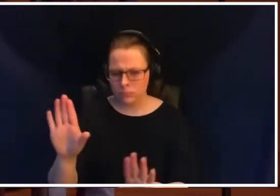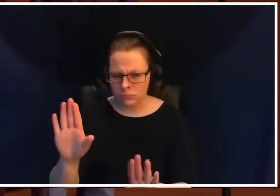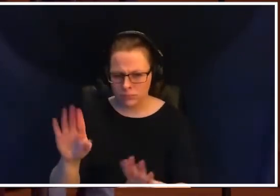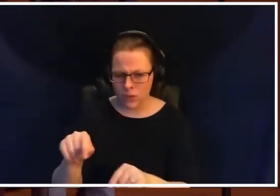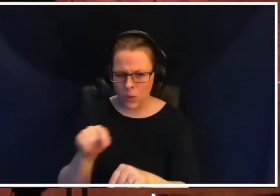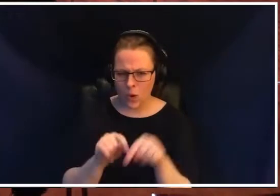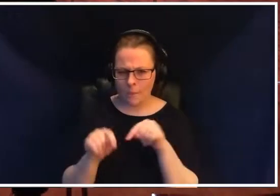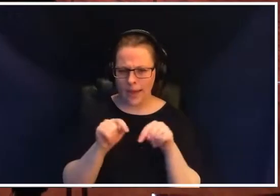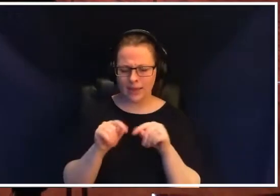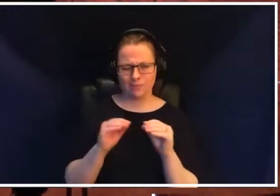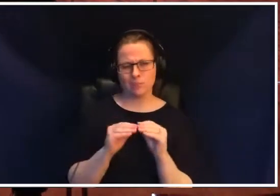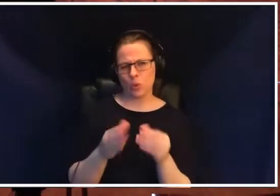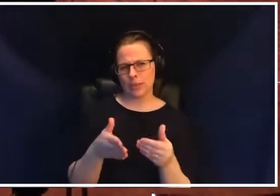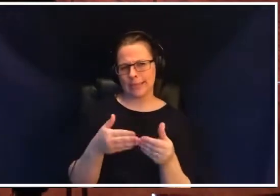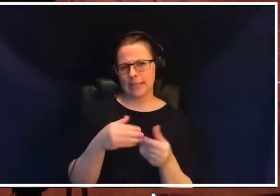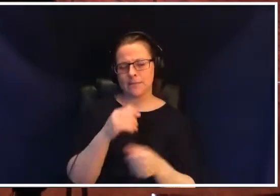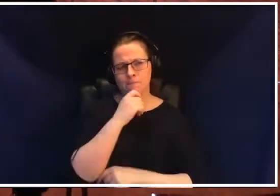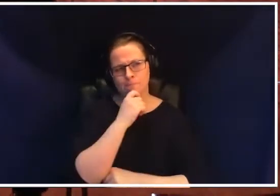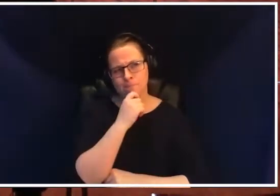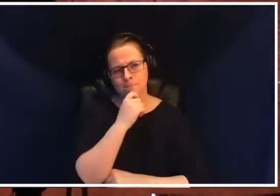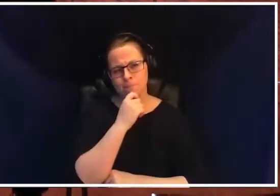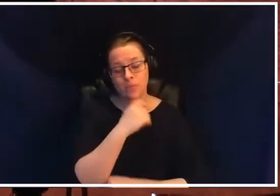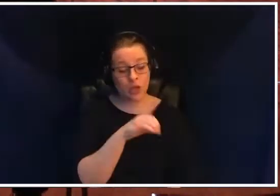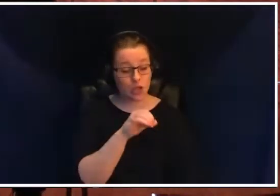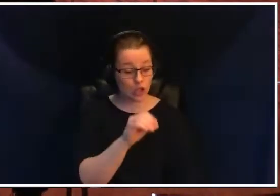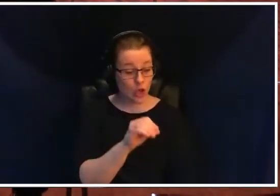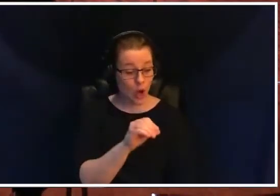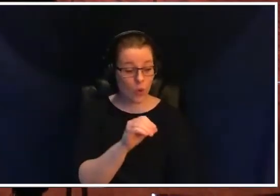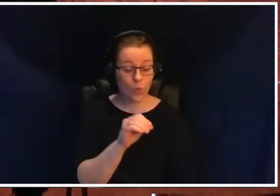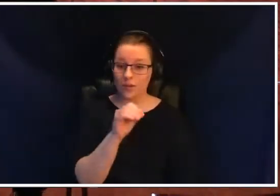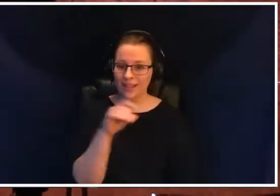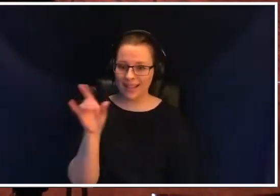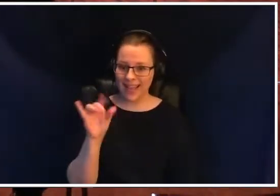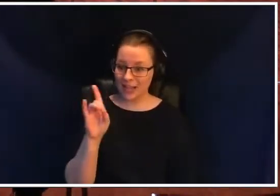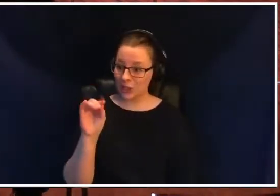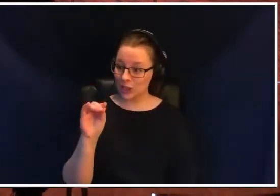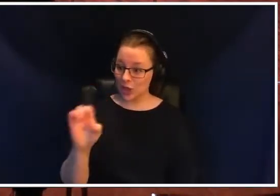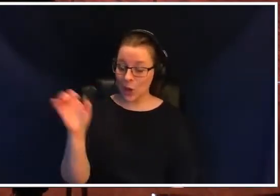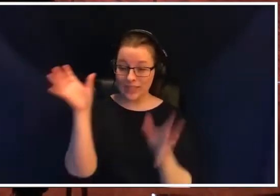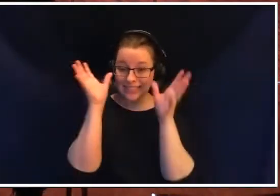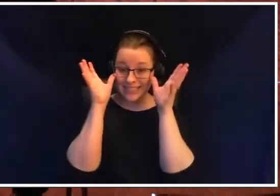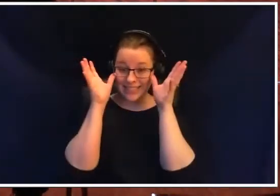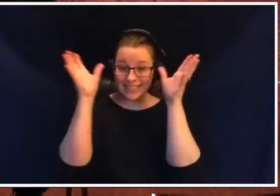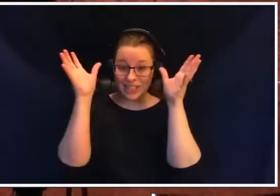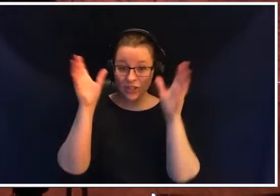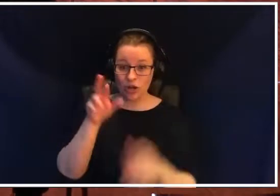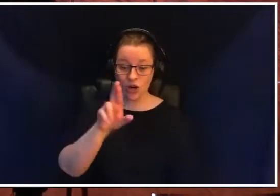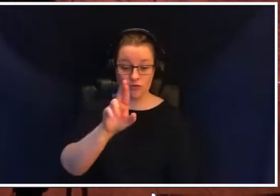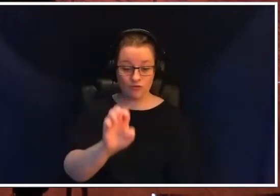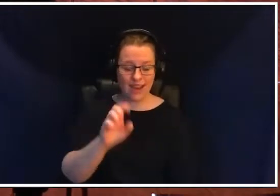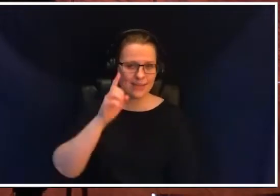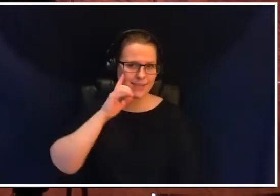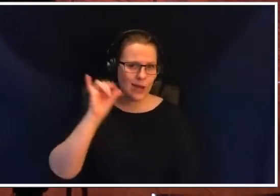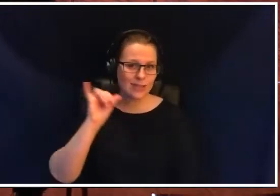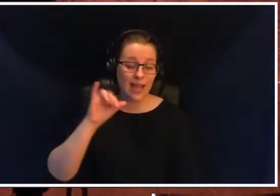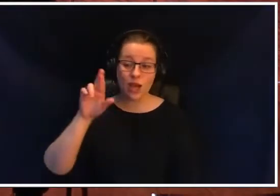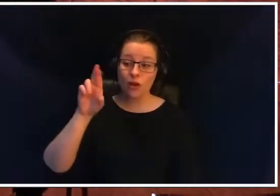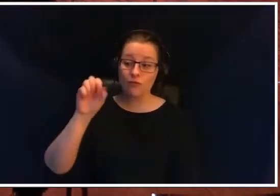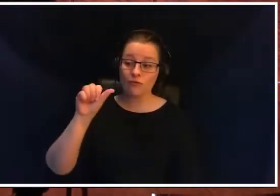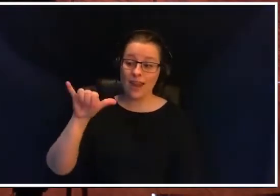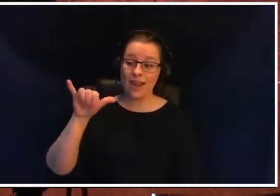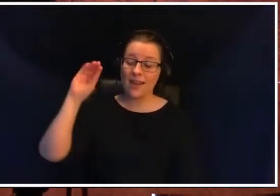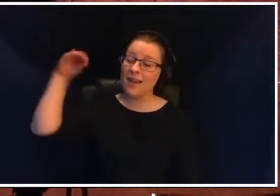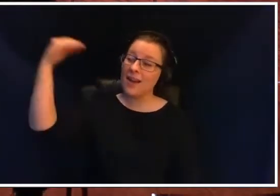Listen. Do, a deer, a female deer. Re, a drop of gold.